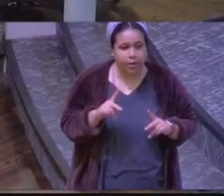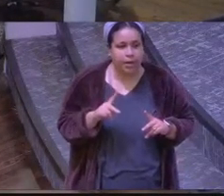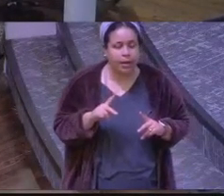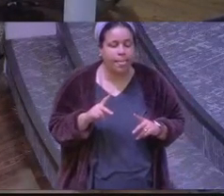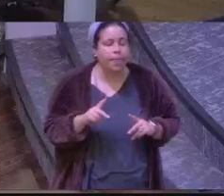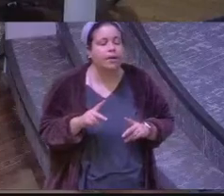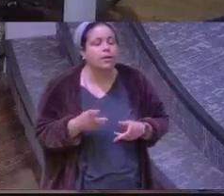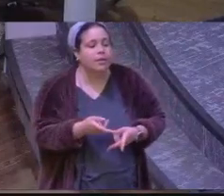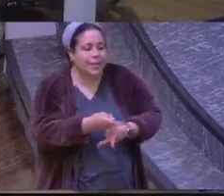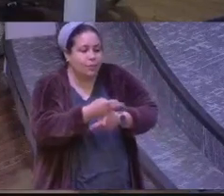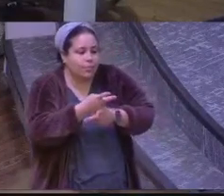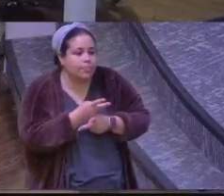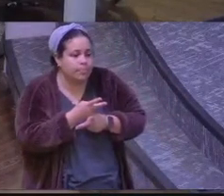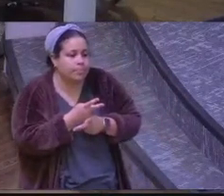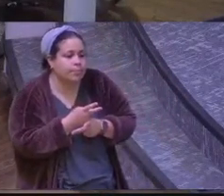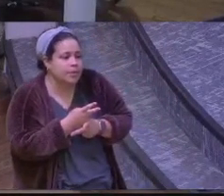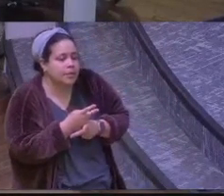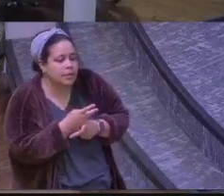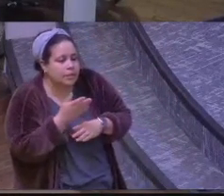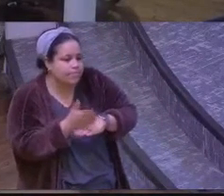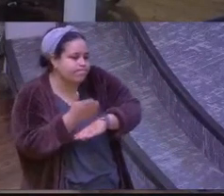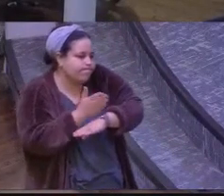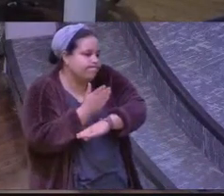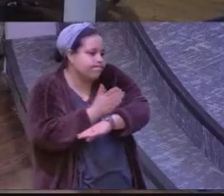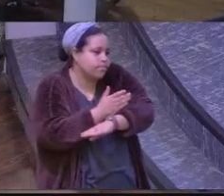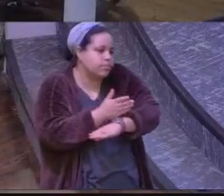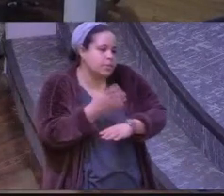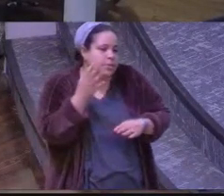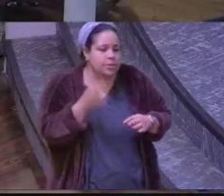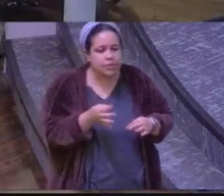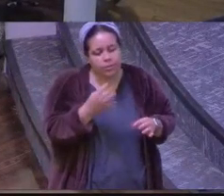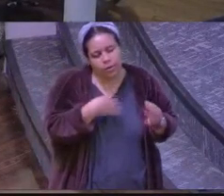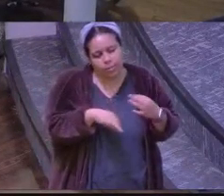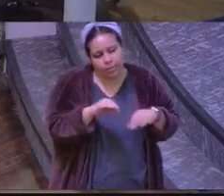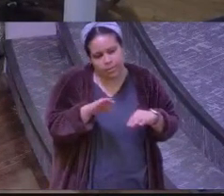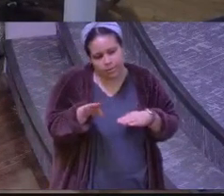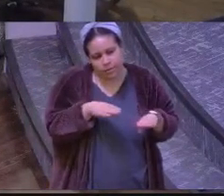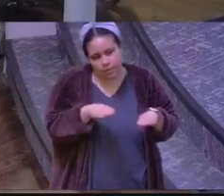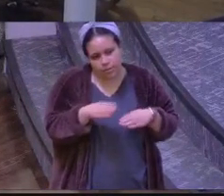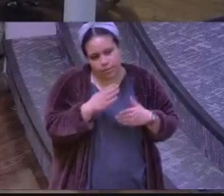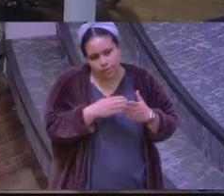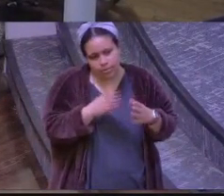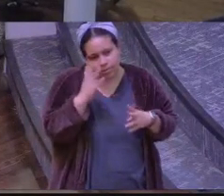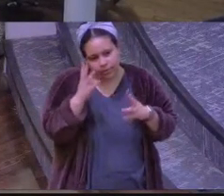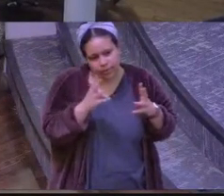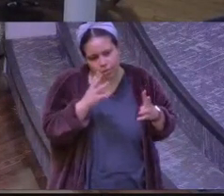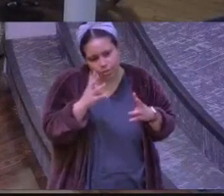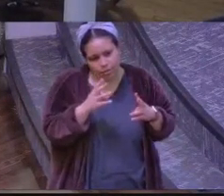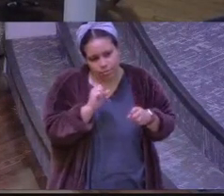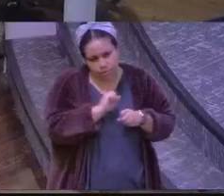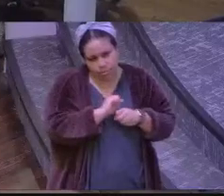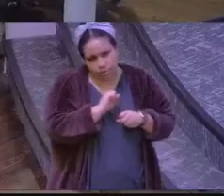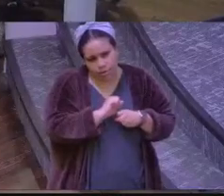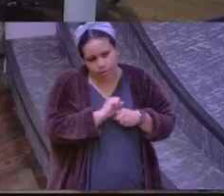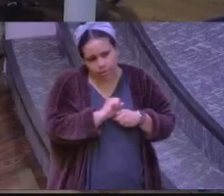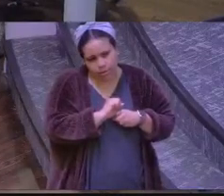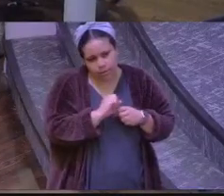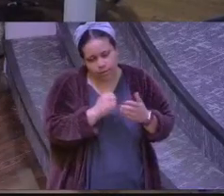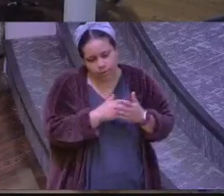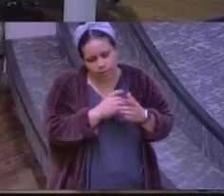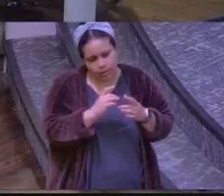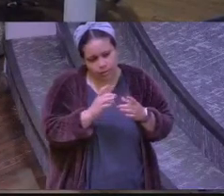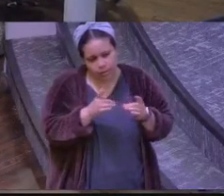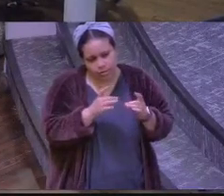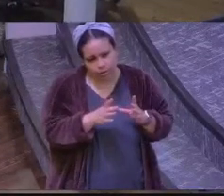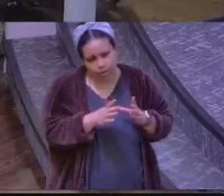these behaviors and determine some replacement behaviors. So those are some of the innovations that we're working with the new director, Dr.